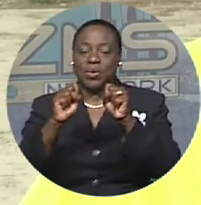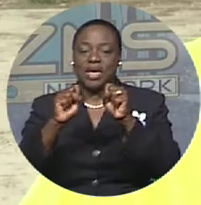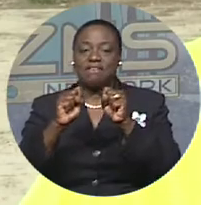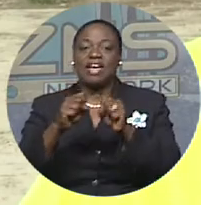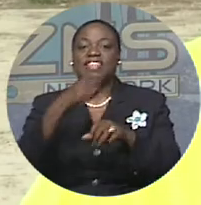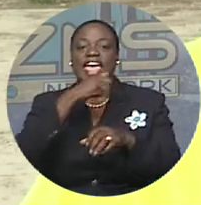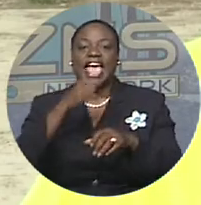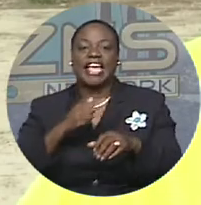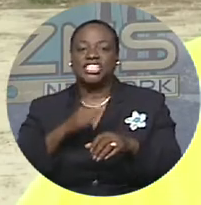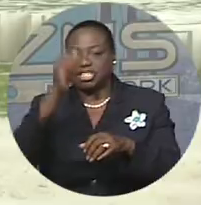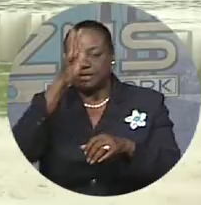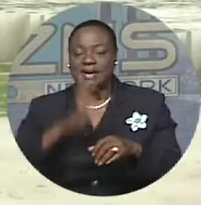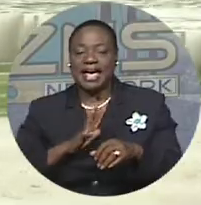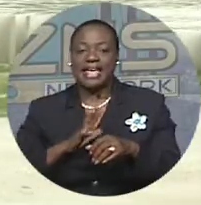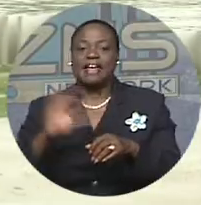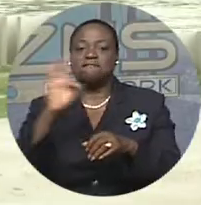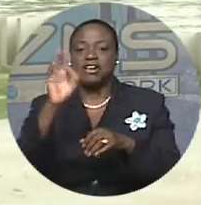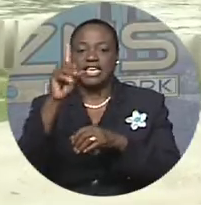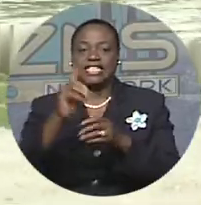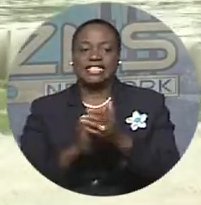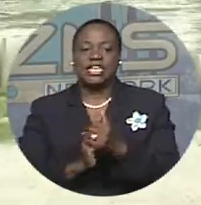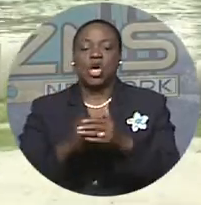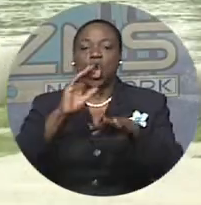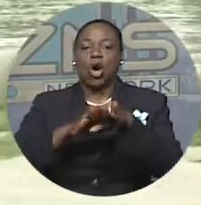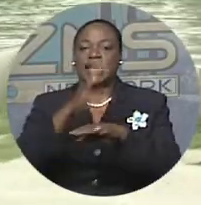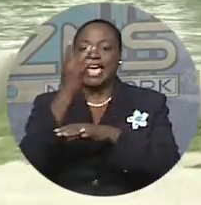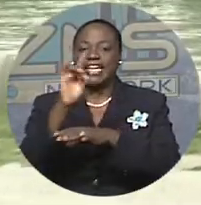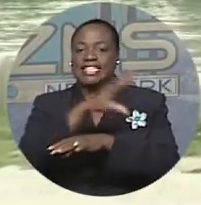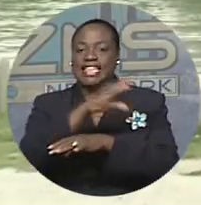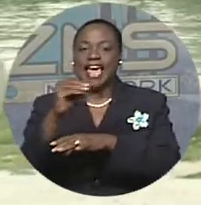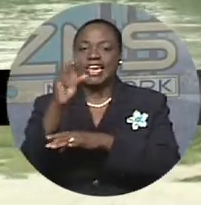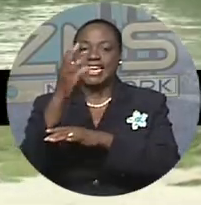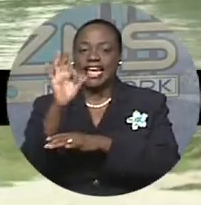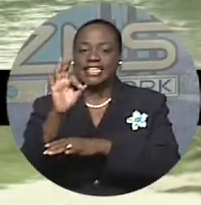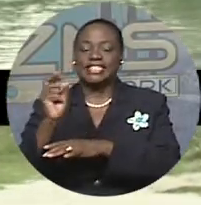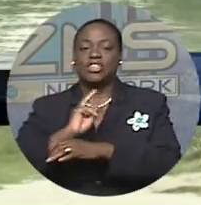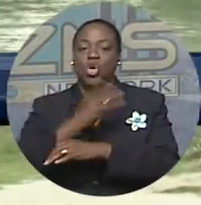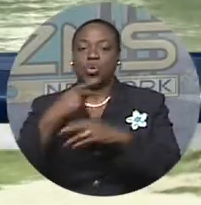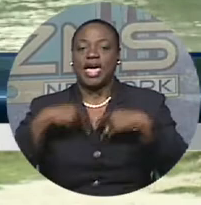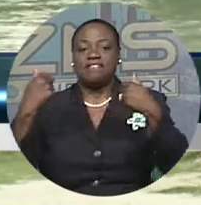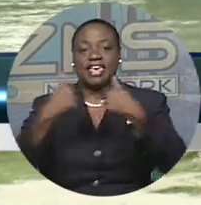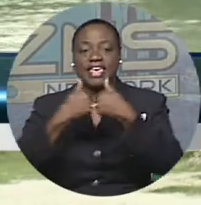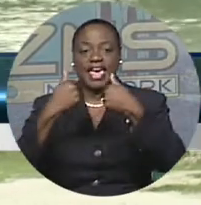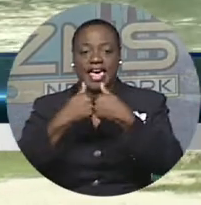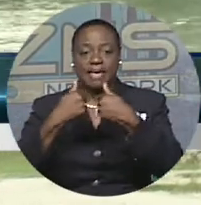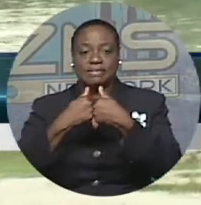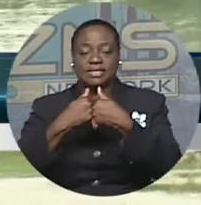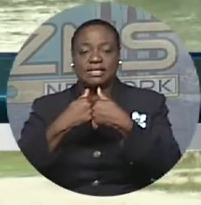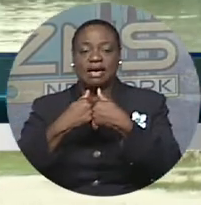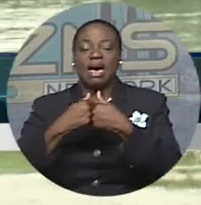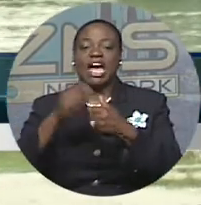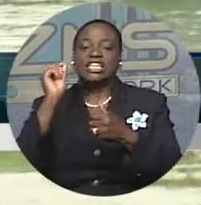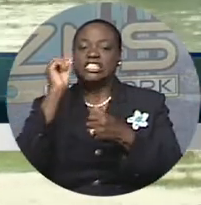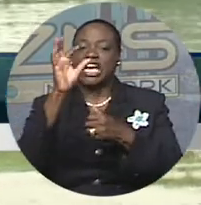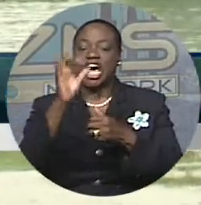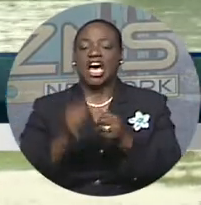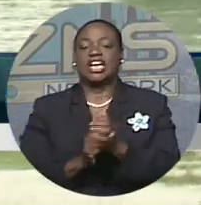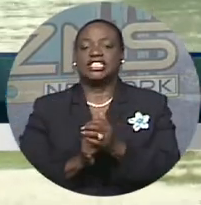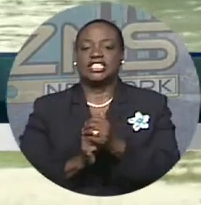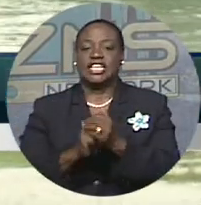Ancient Man and Funky D. On the 18th and 19th, we have games. We have a dog game. We have